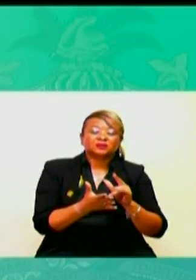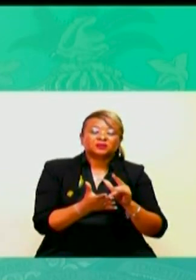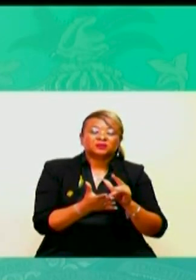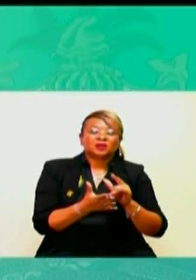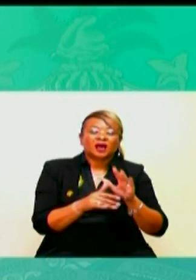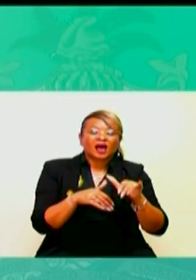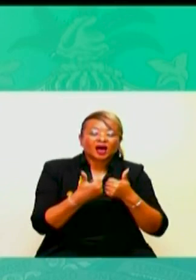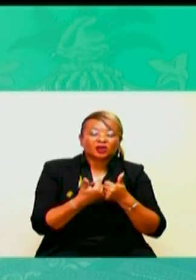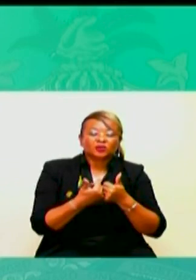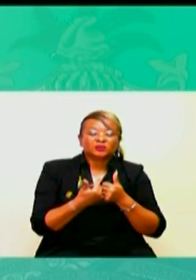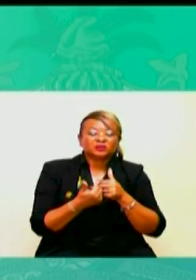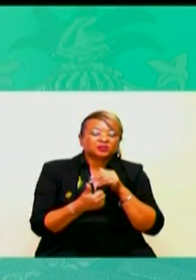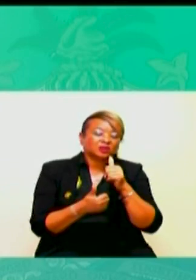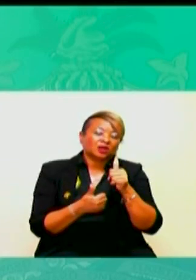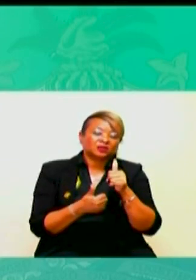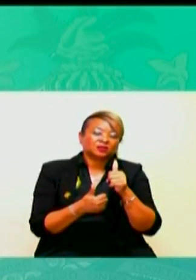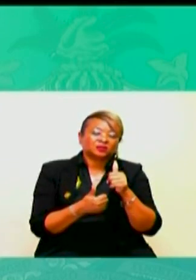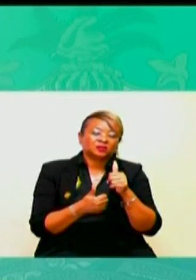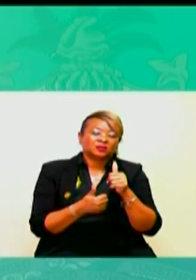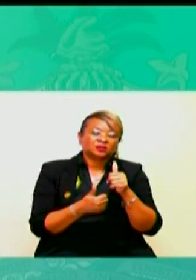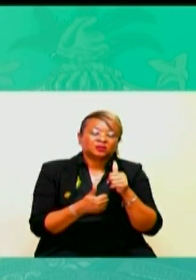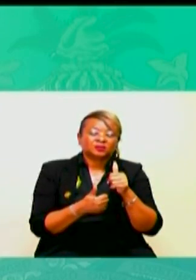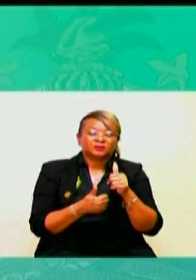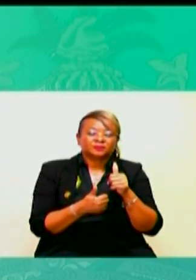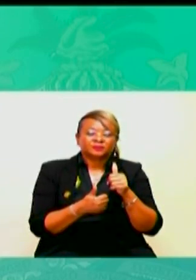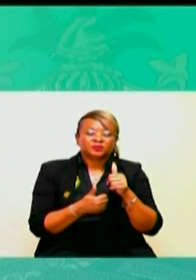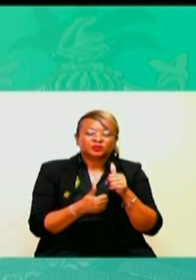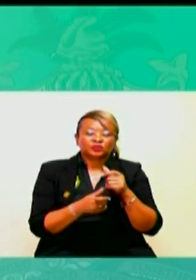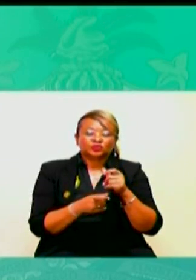inhumane way it was done, they haven't forgotten that. Yes,